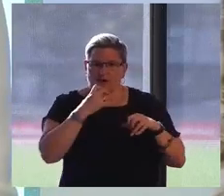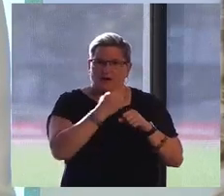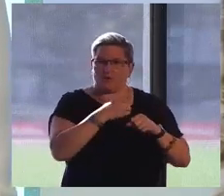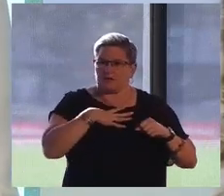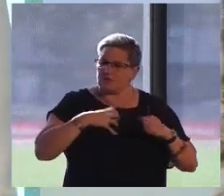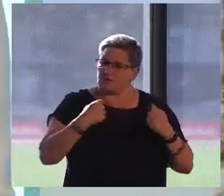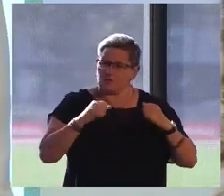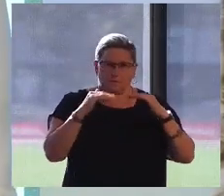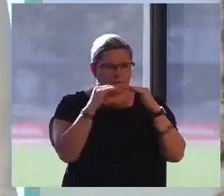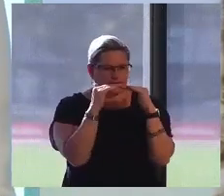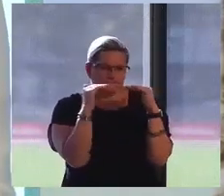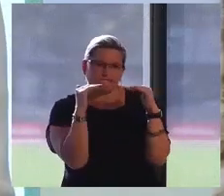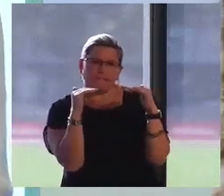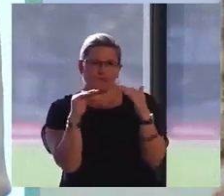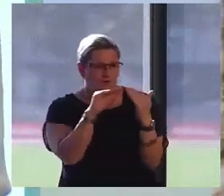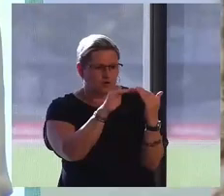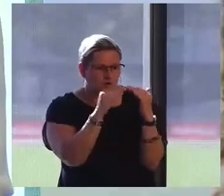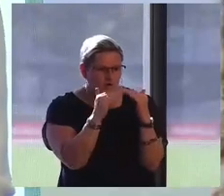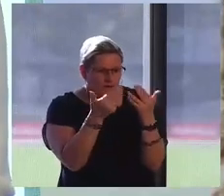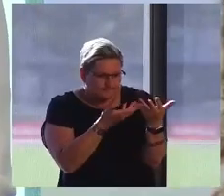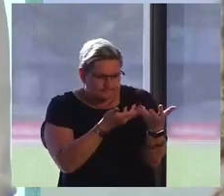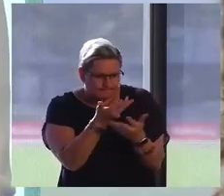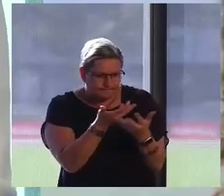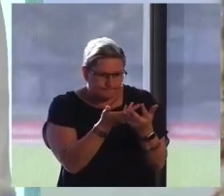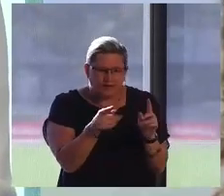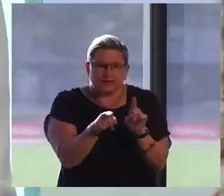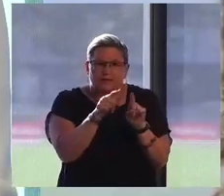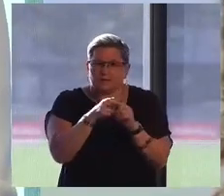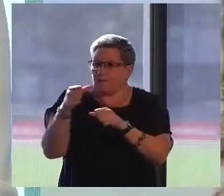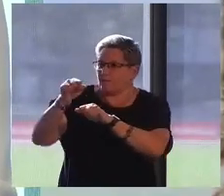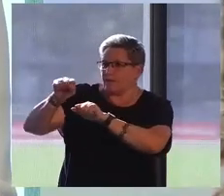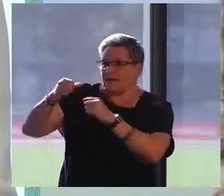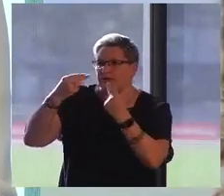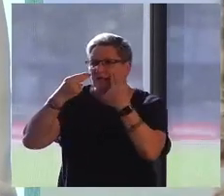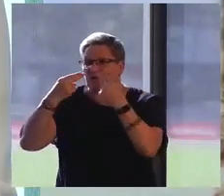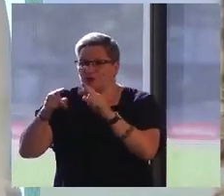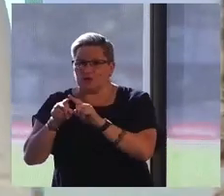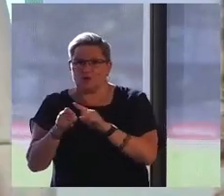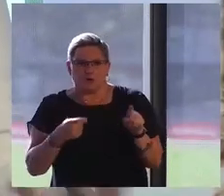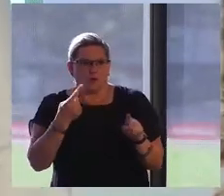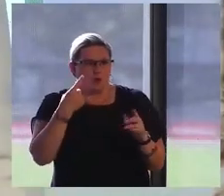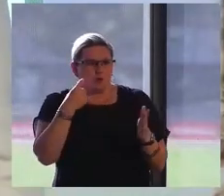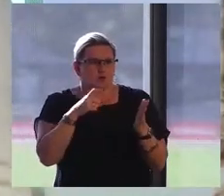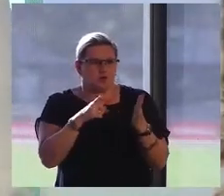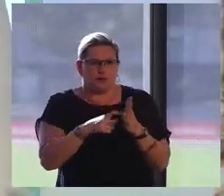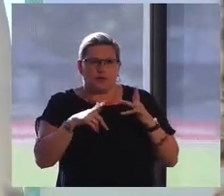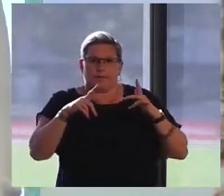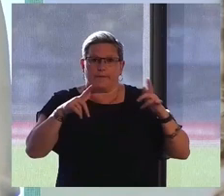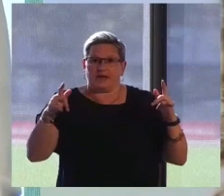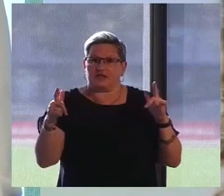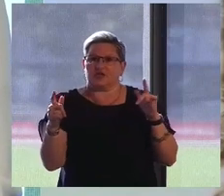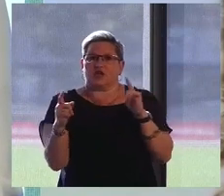both community consultation and protecting nature. But we are going to see huge changes in Australia's agricultural